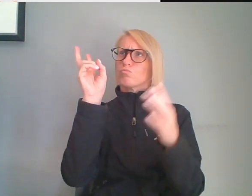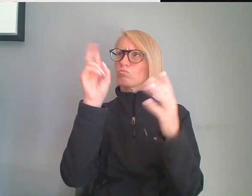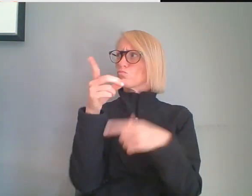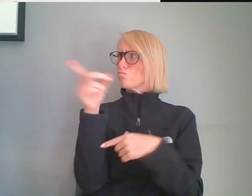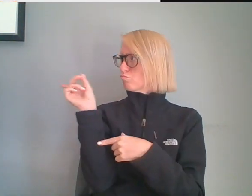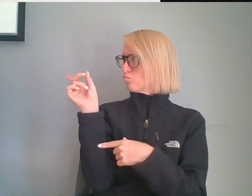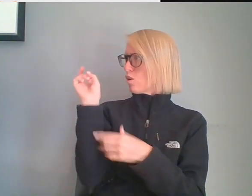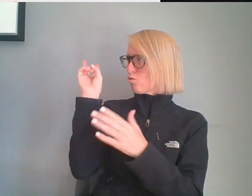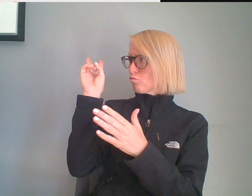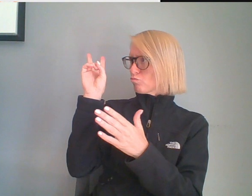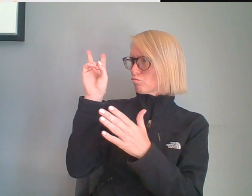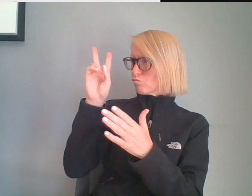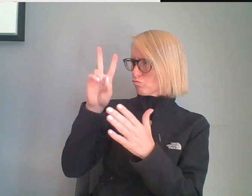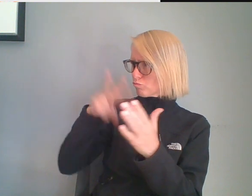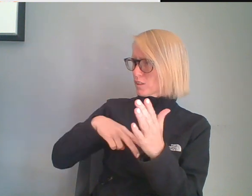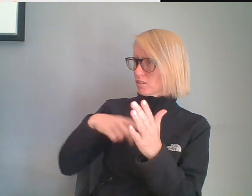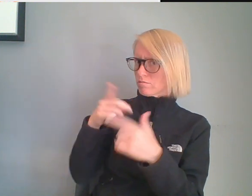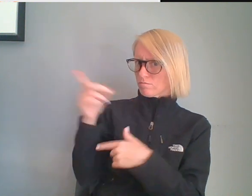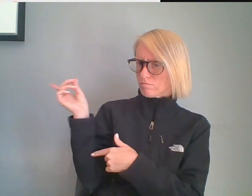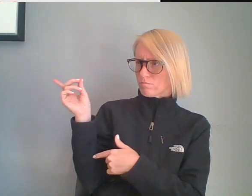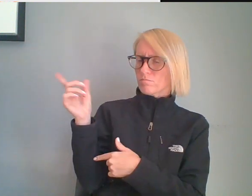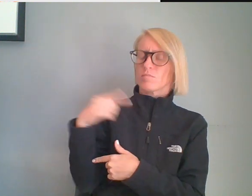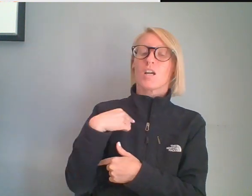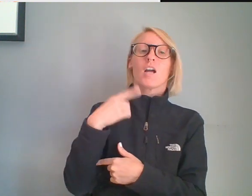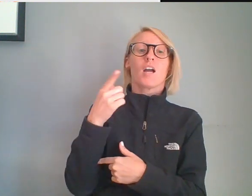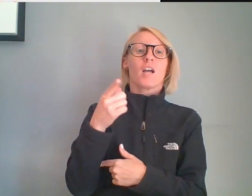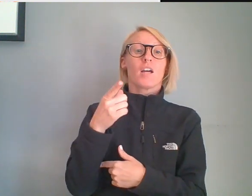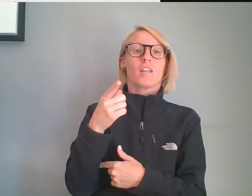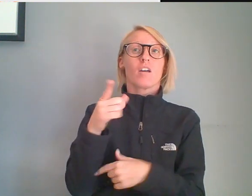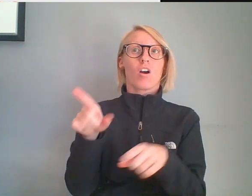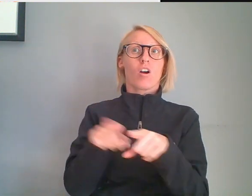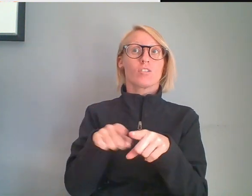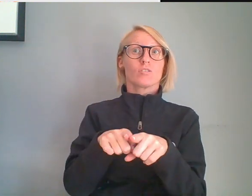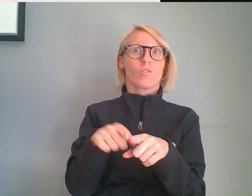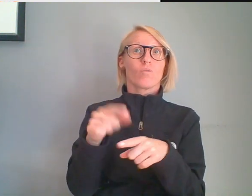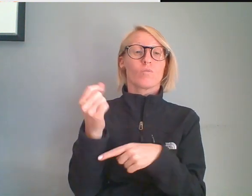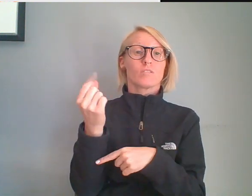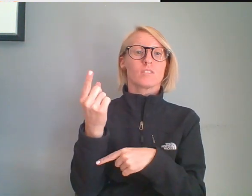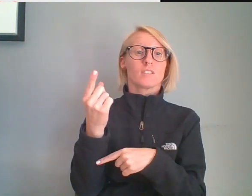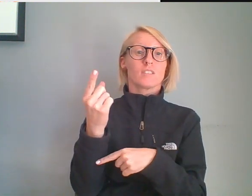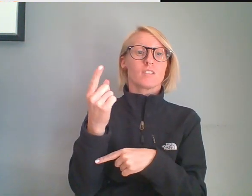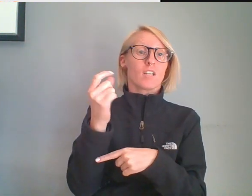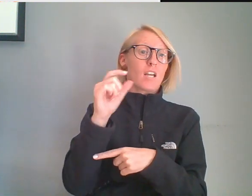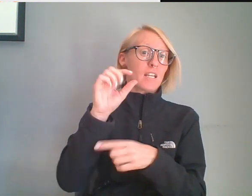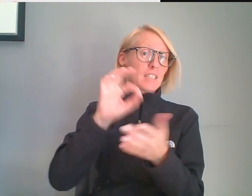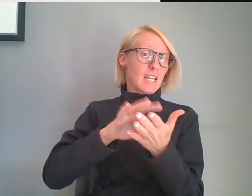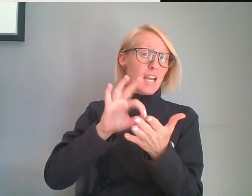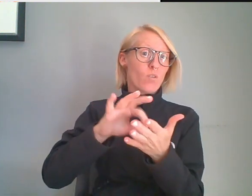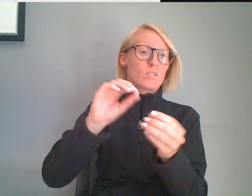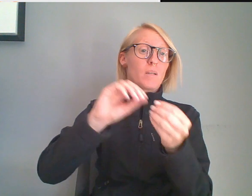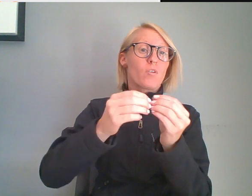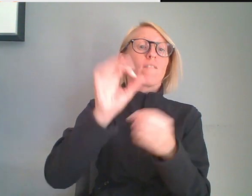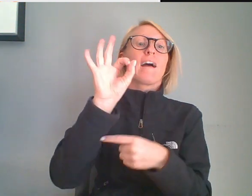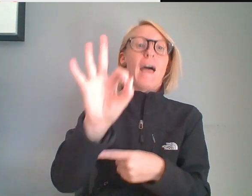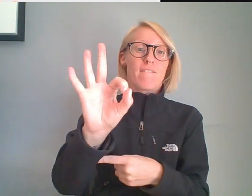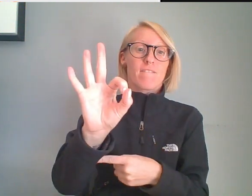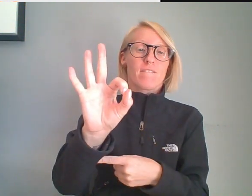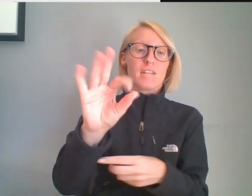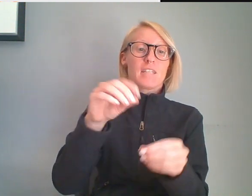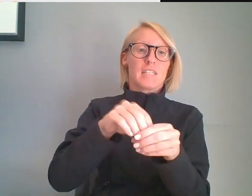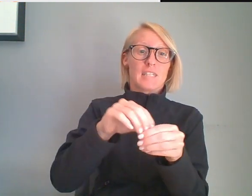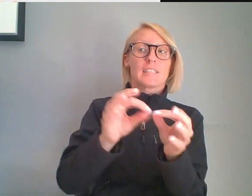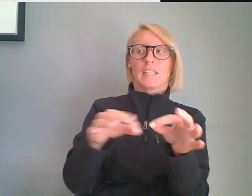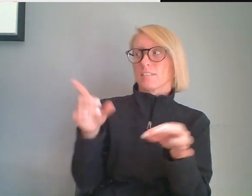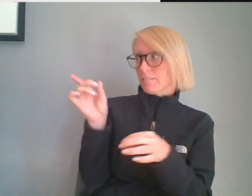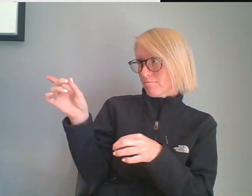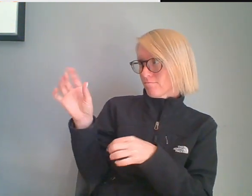most important to me is that you count the number of F's that you find in this sentence. Please count the number of F's. Keep it quiet to